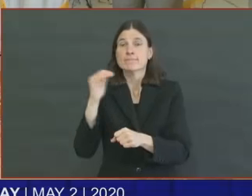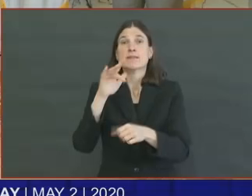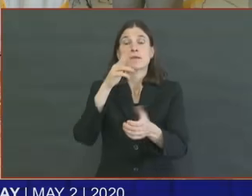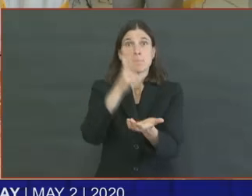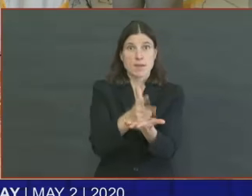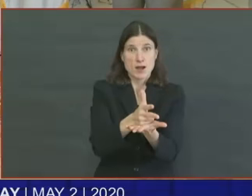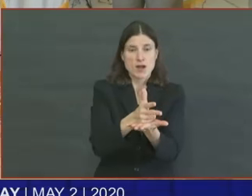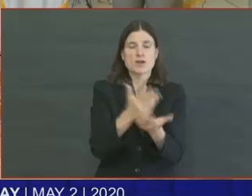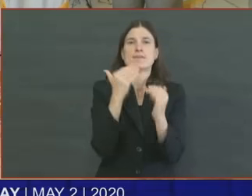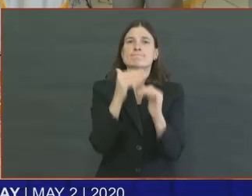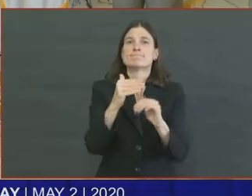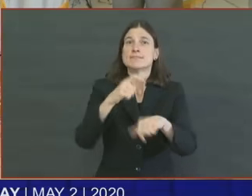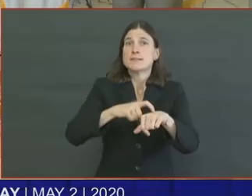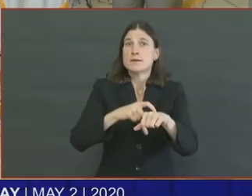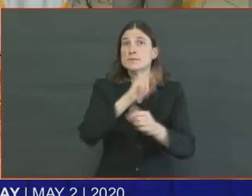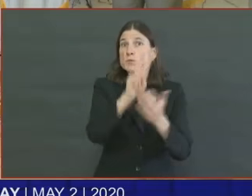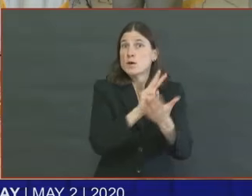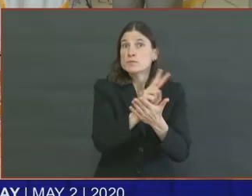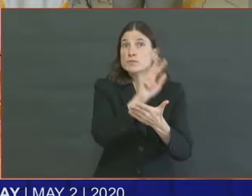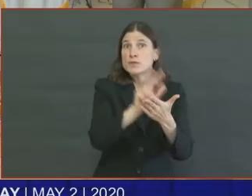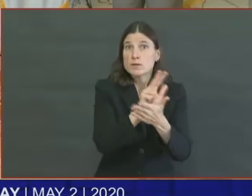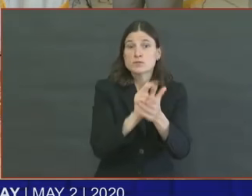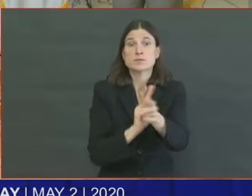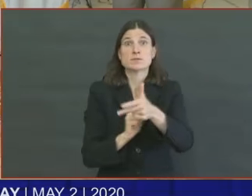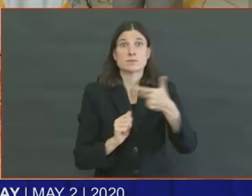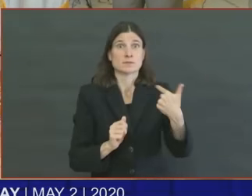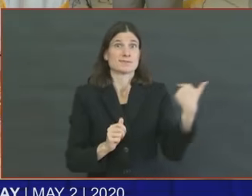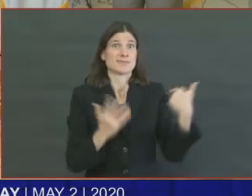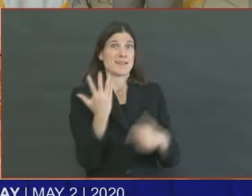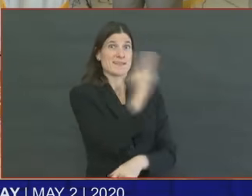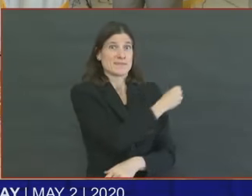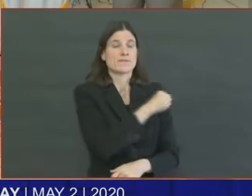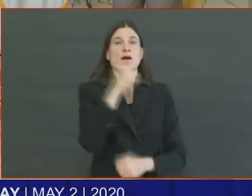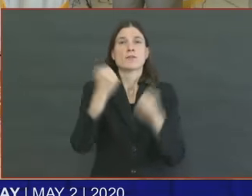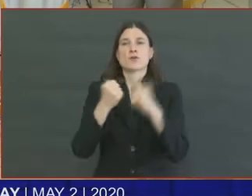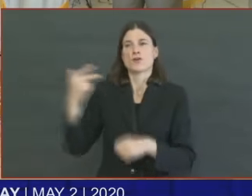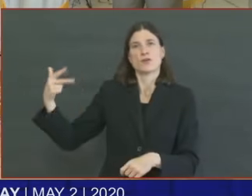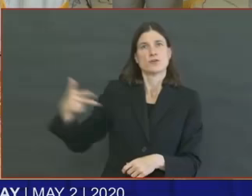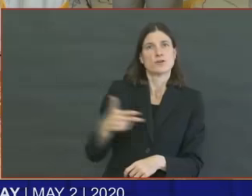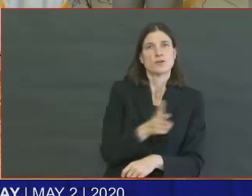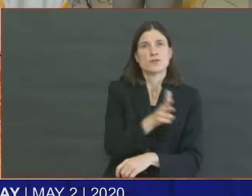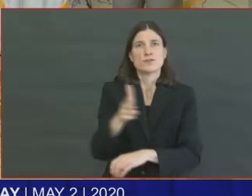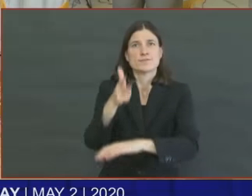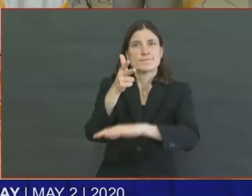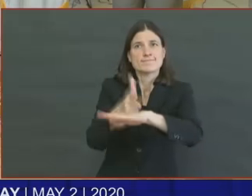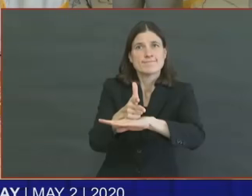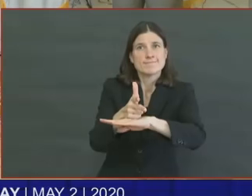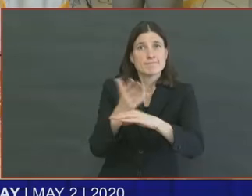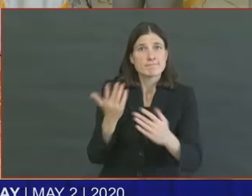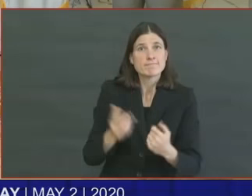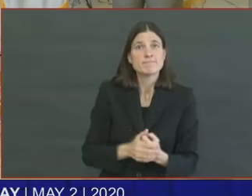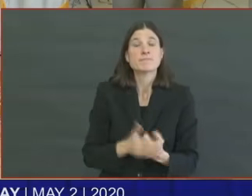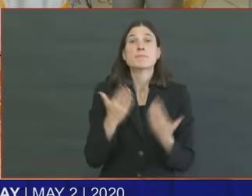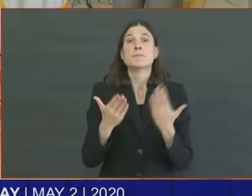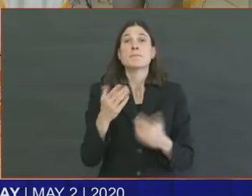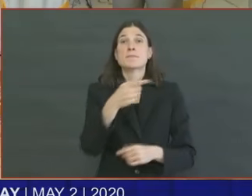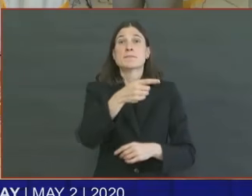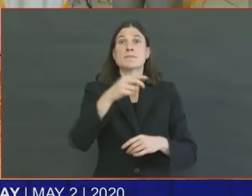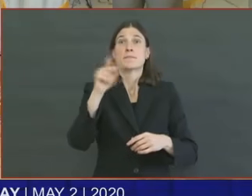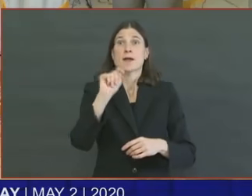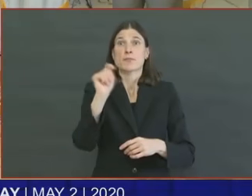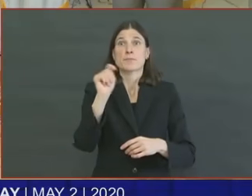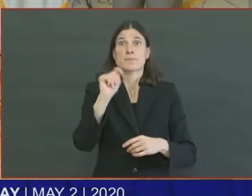There might have to be like porta potties instead of fully opening the